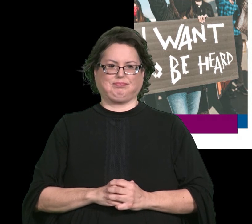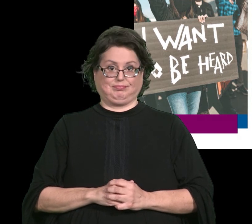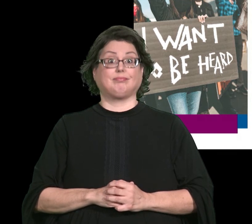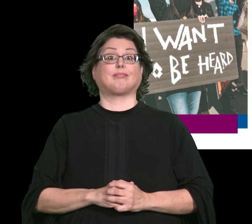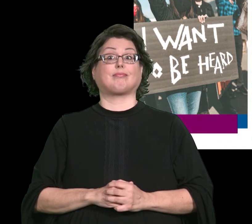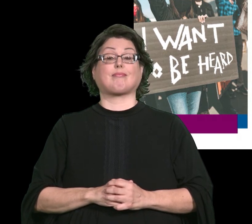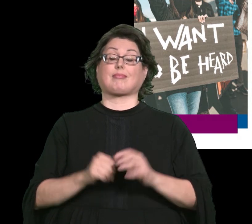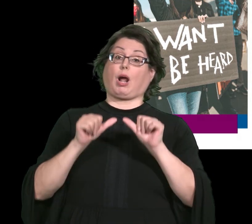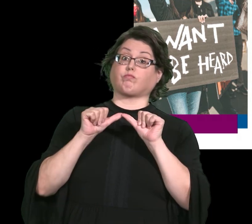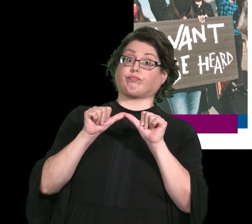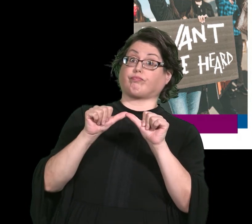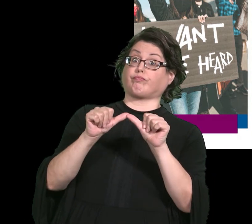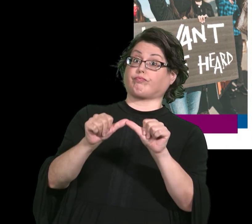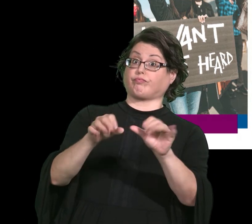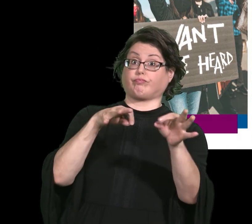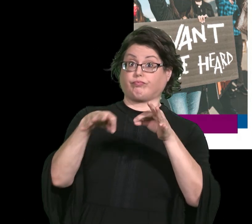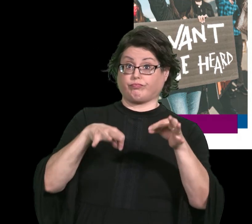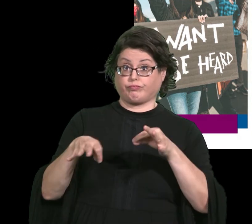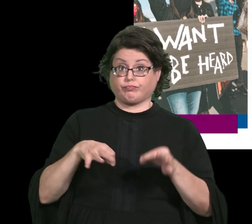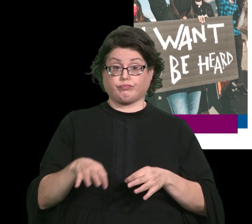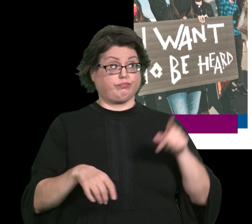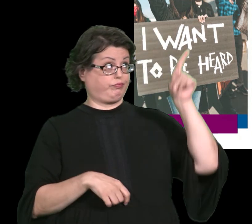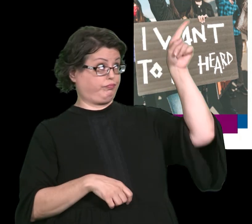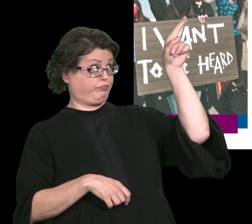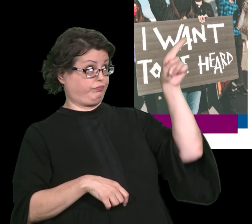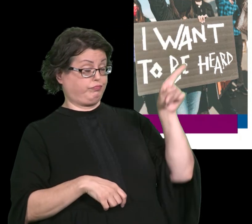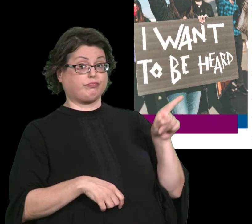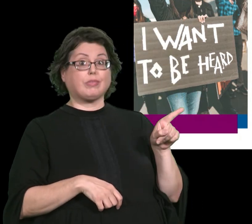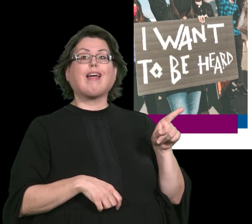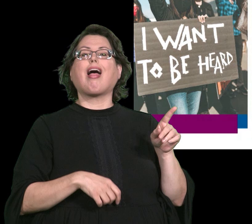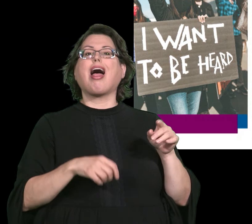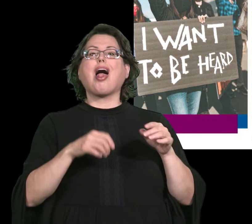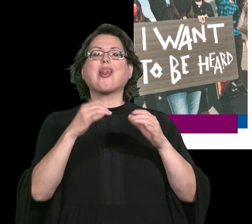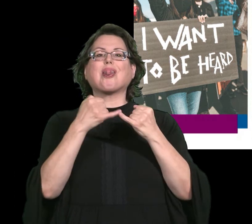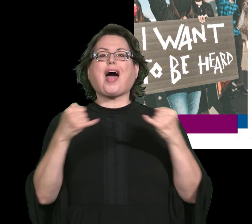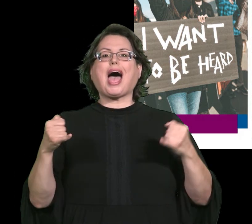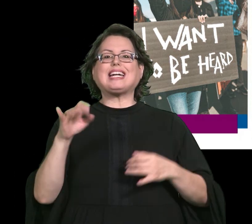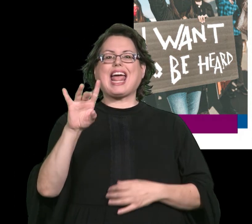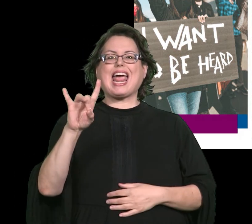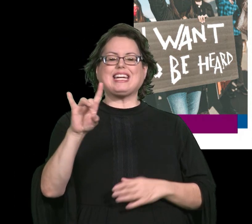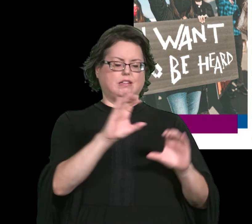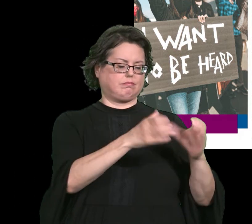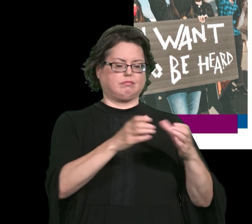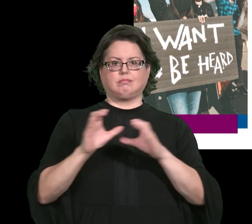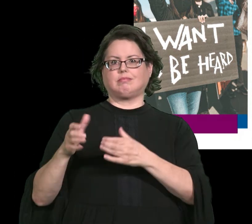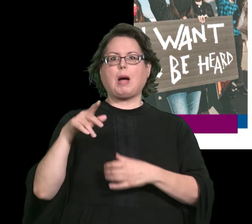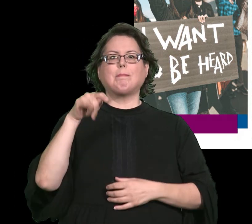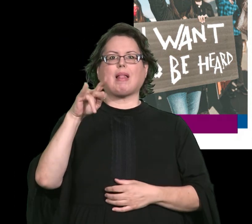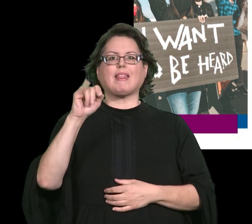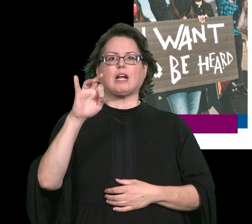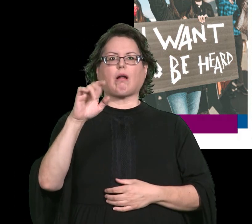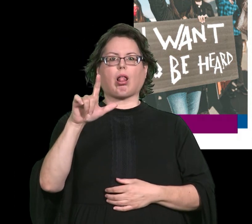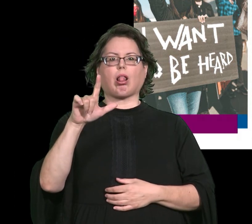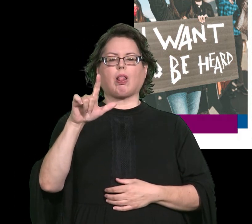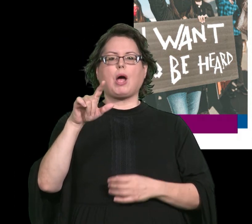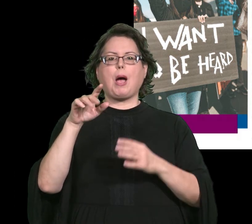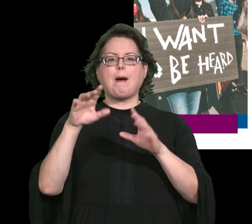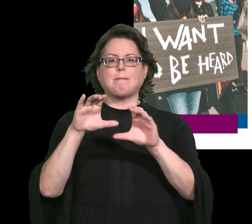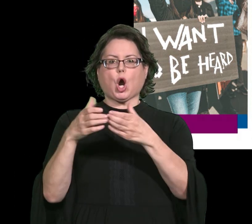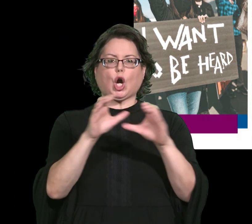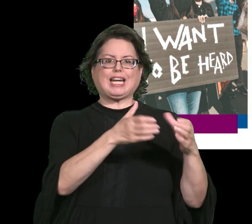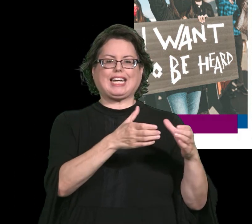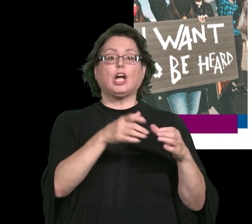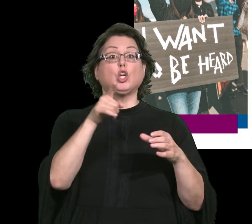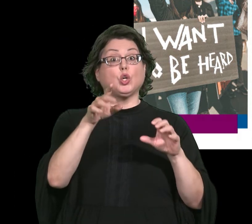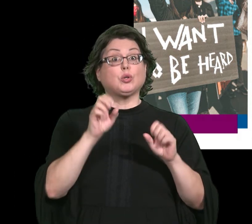Continuing with the instructions, line 8, political party. As we explained, you may vote in the closed primary election only if you choose to